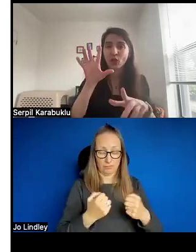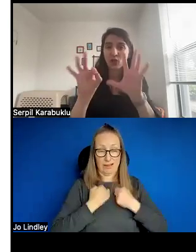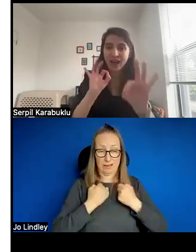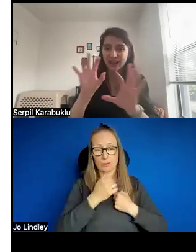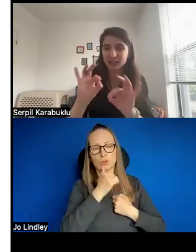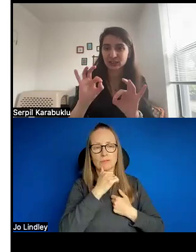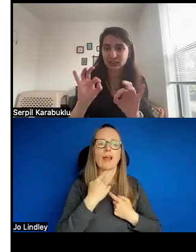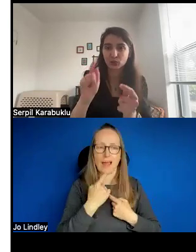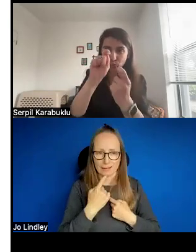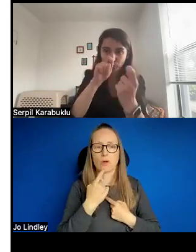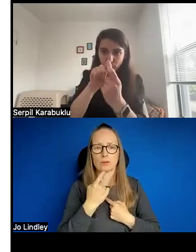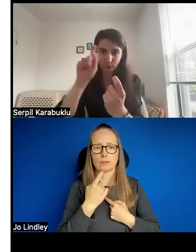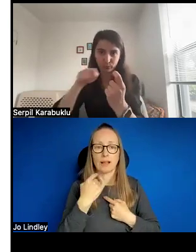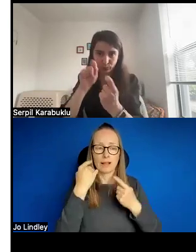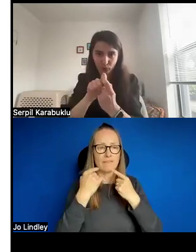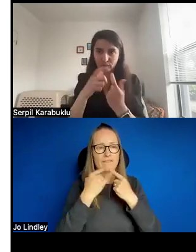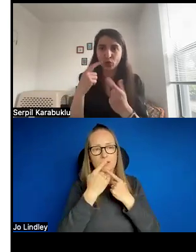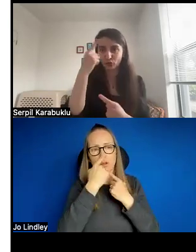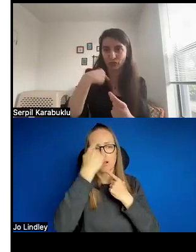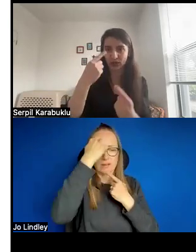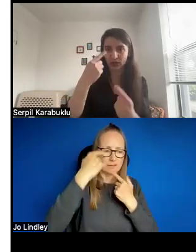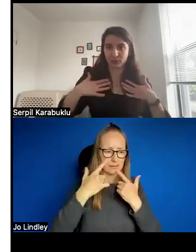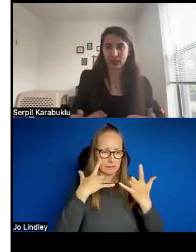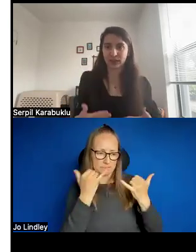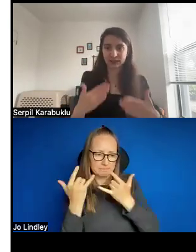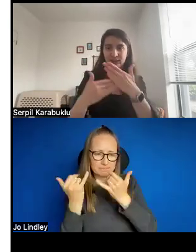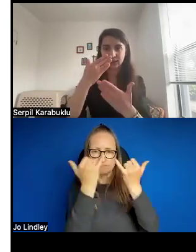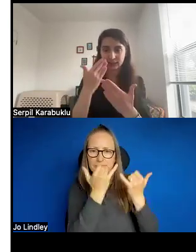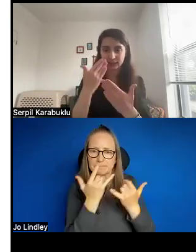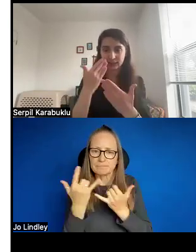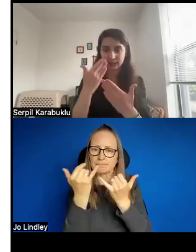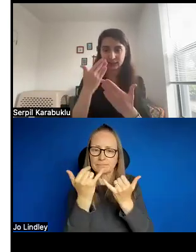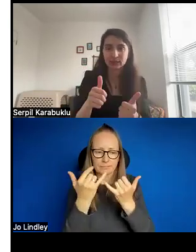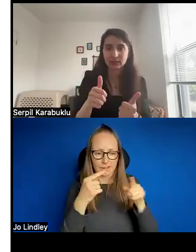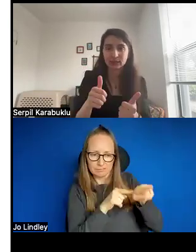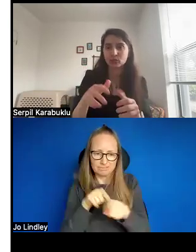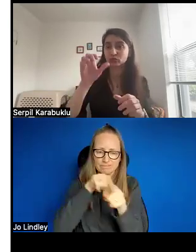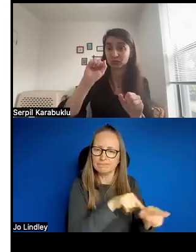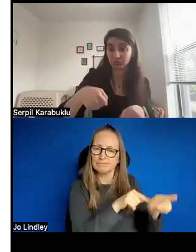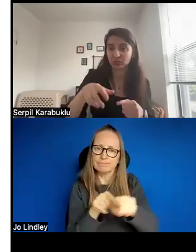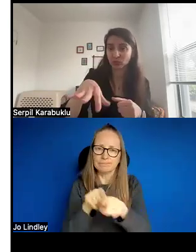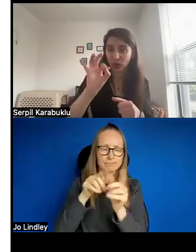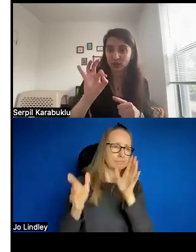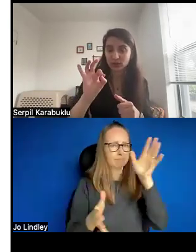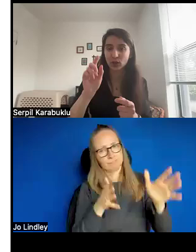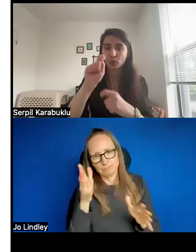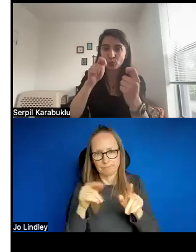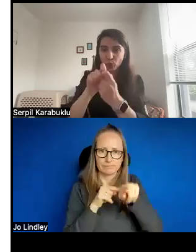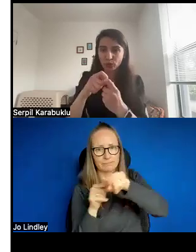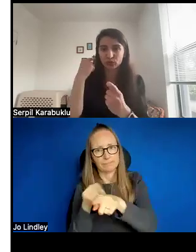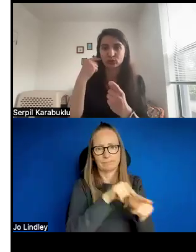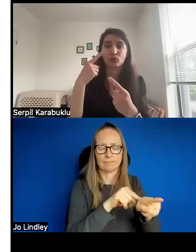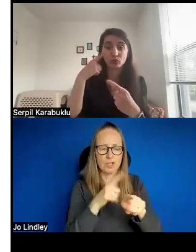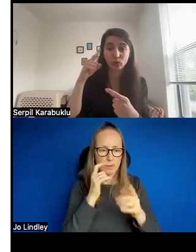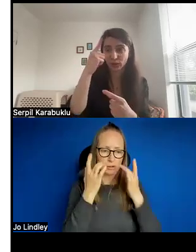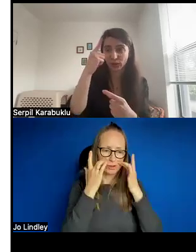like the facial points, and track these points across the frames. So we can measure the trajectory, like